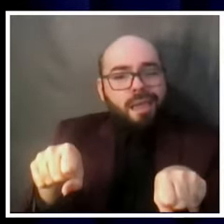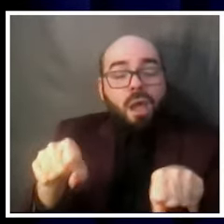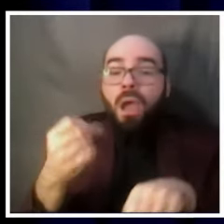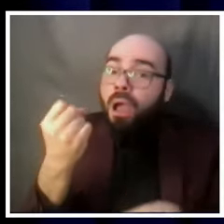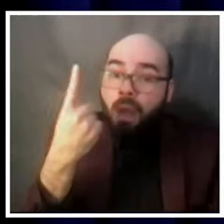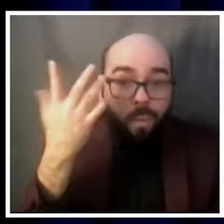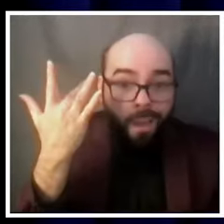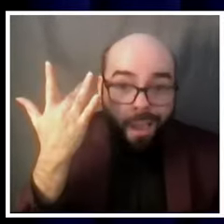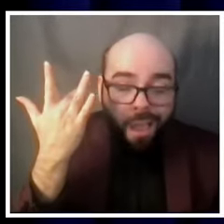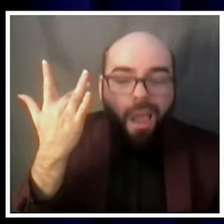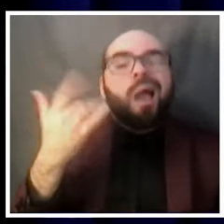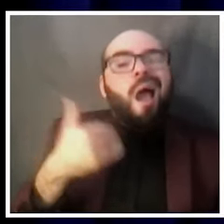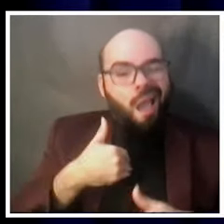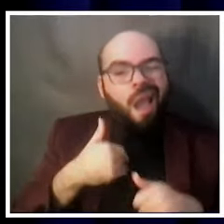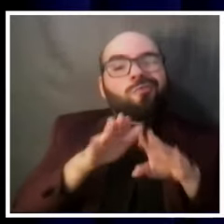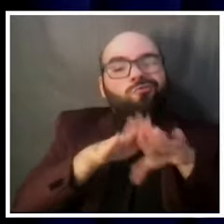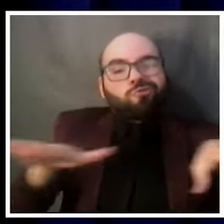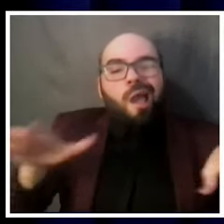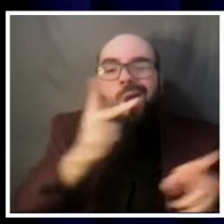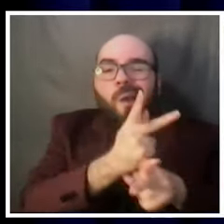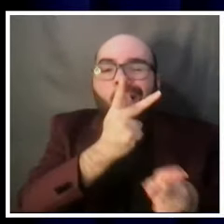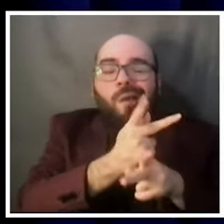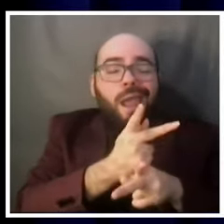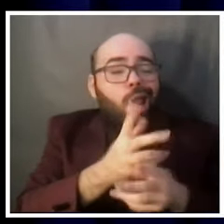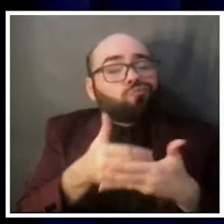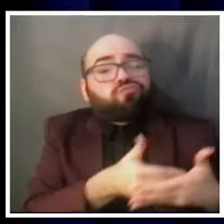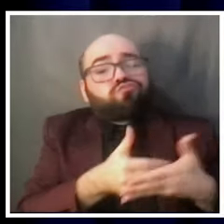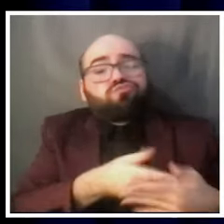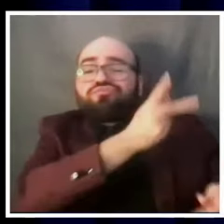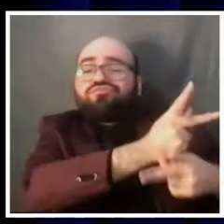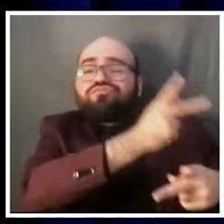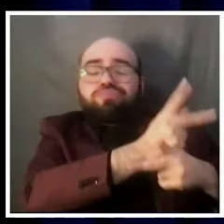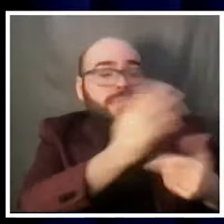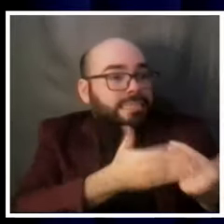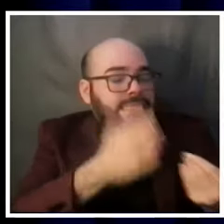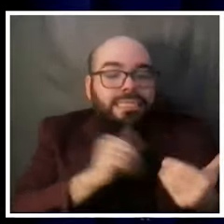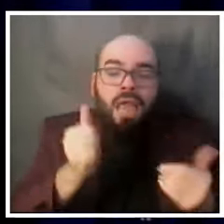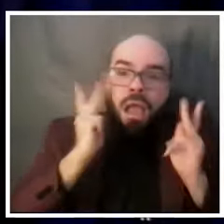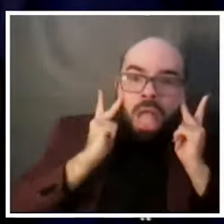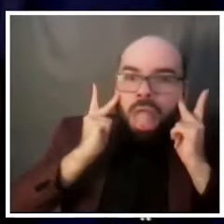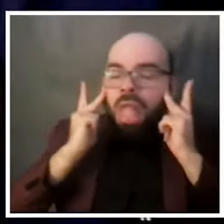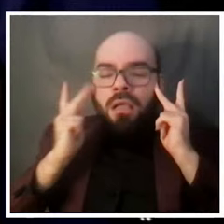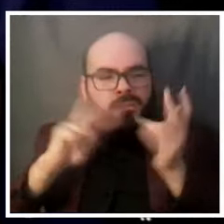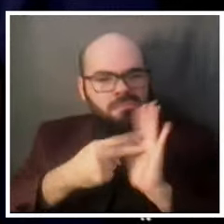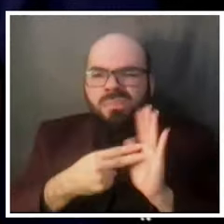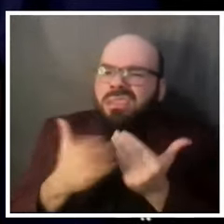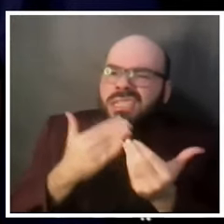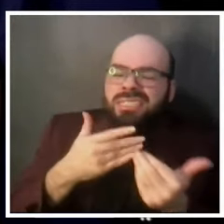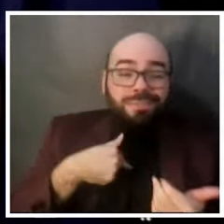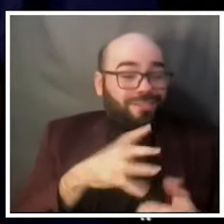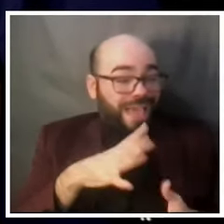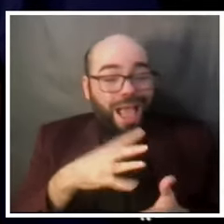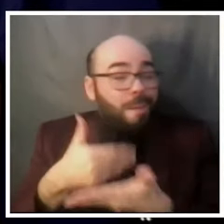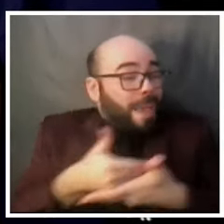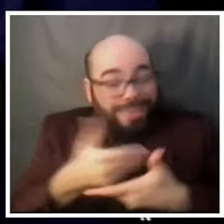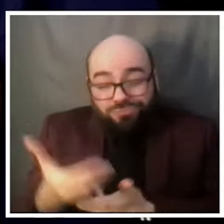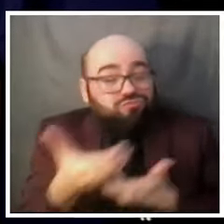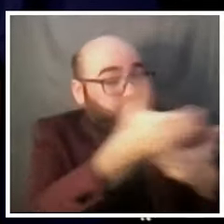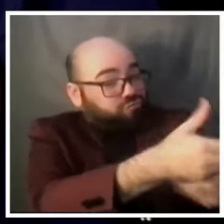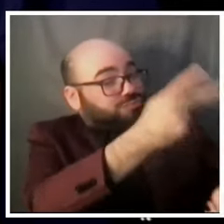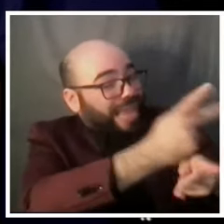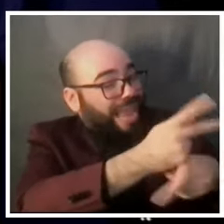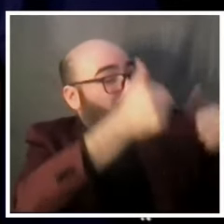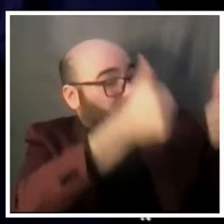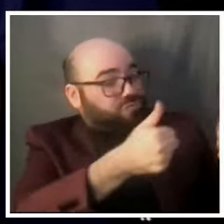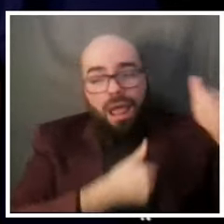you have child care and you don't have to go out and hire somebody, you can go to work. I asked the Treasury Department to do a